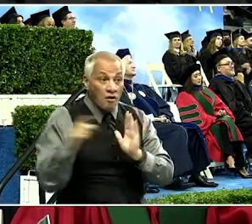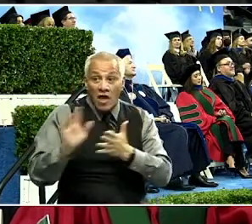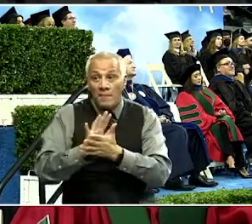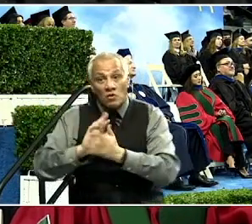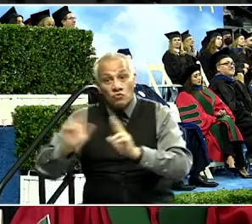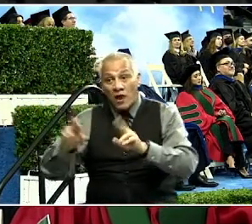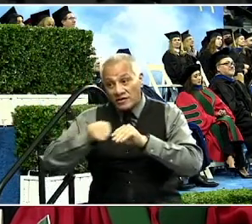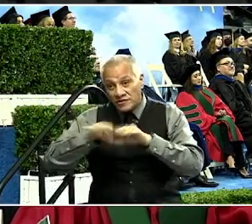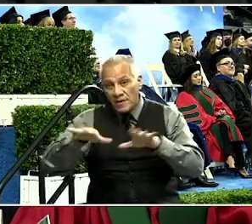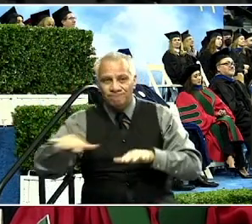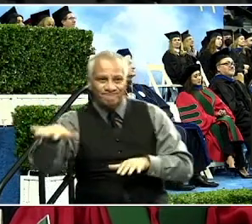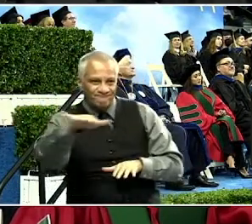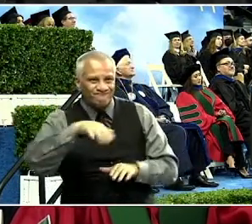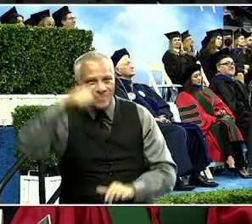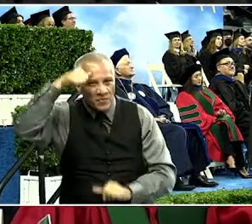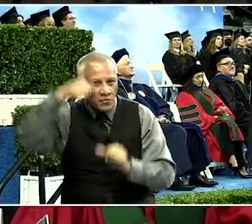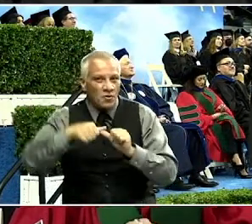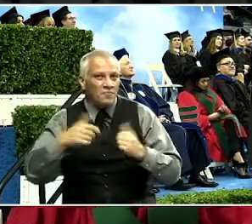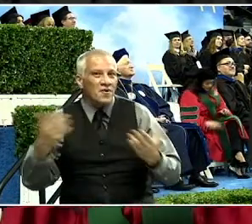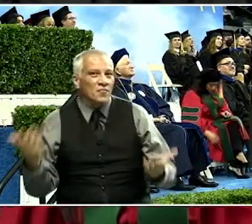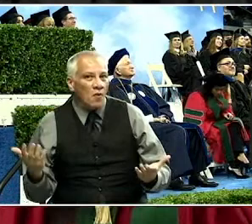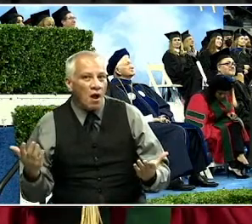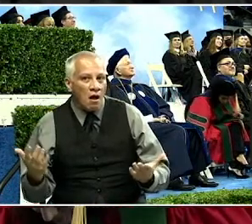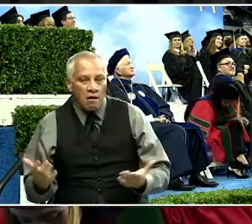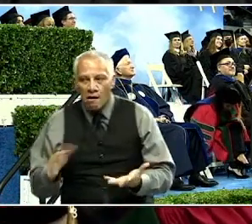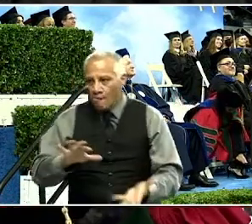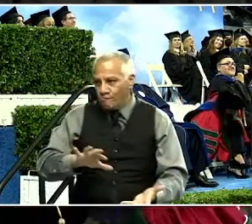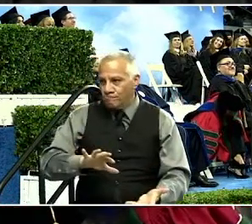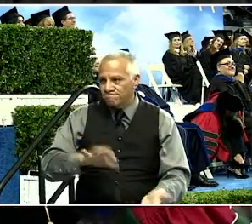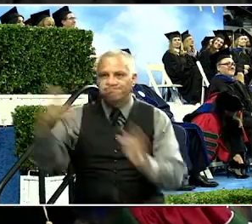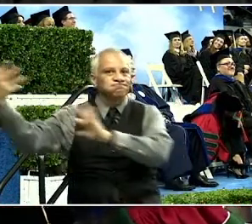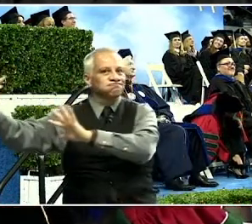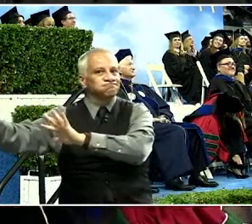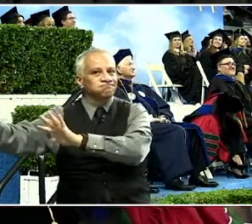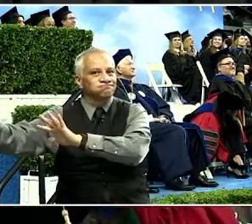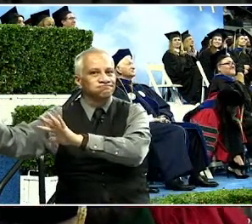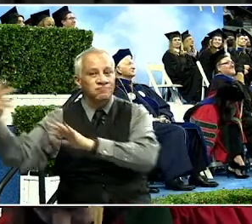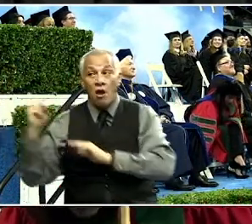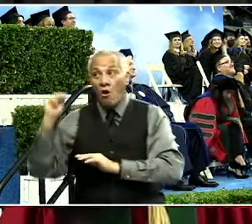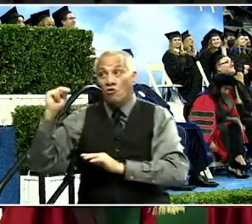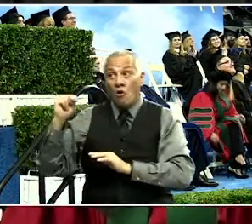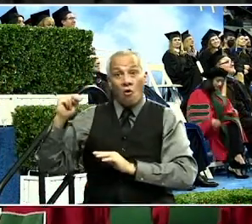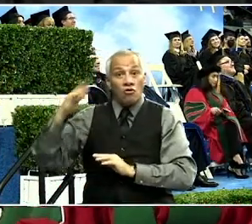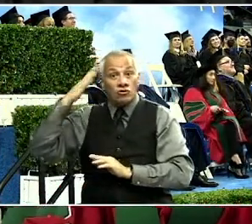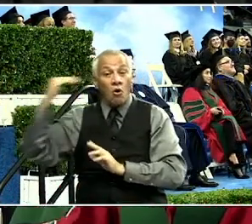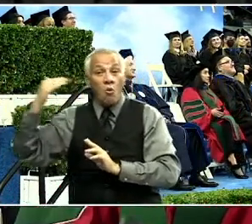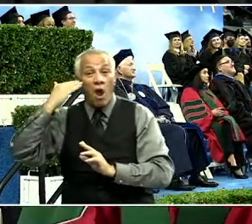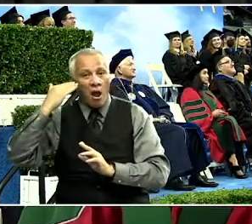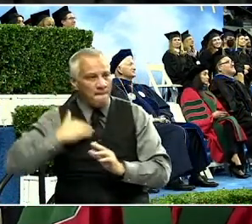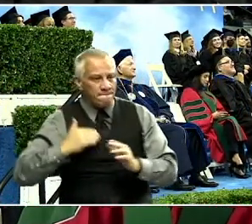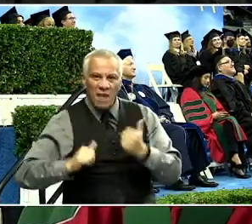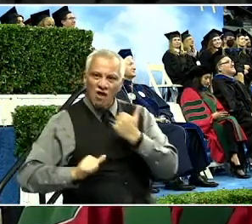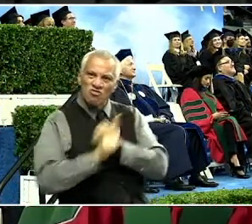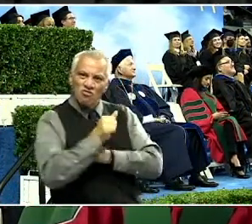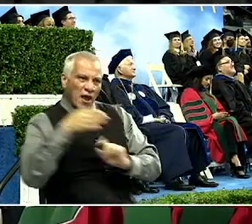release, as some of you may remember, all hell broke loose. North Korea made terrorist threats against any